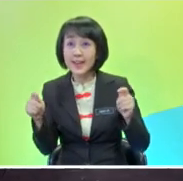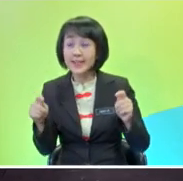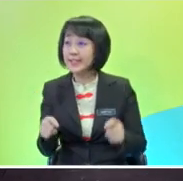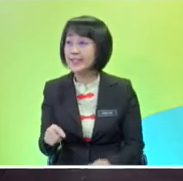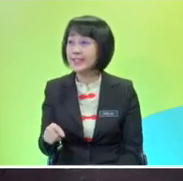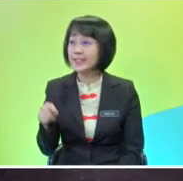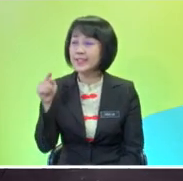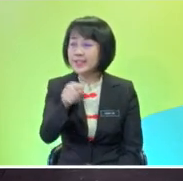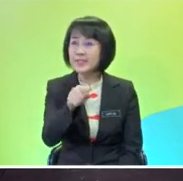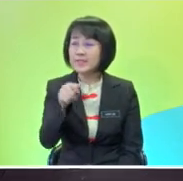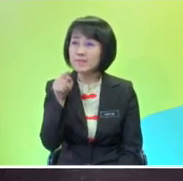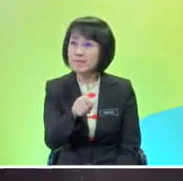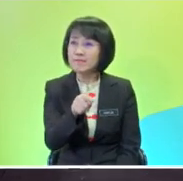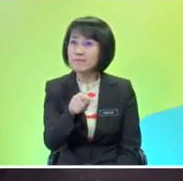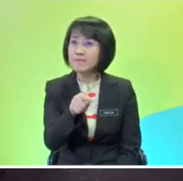sing.